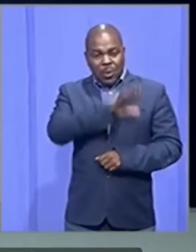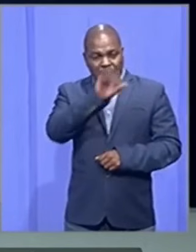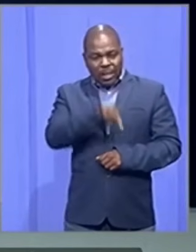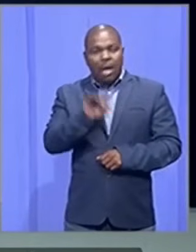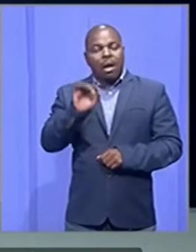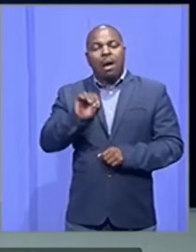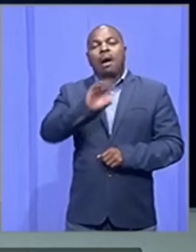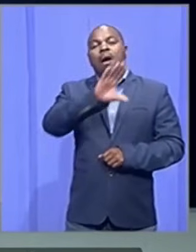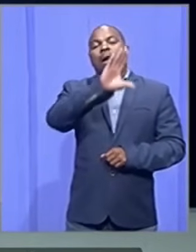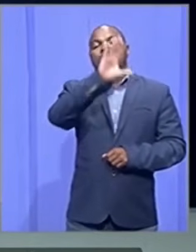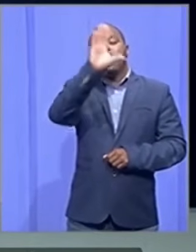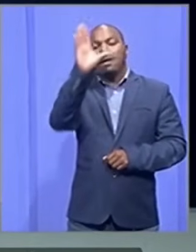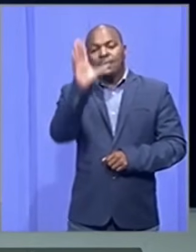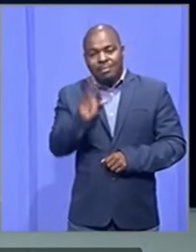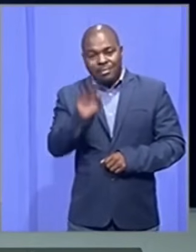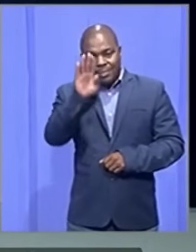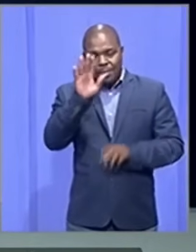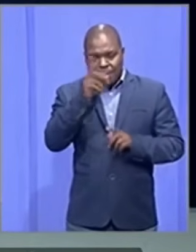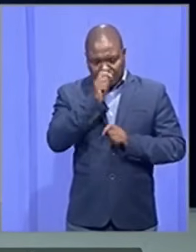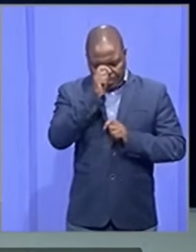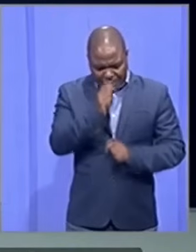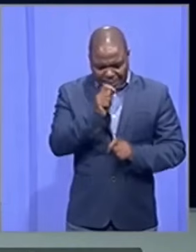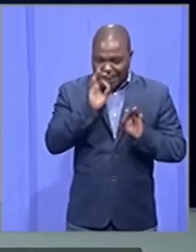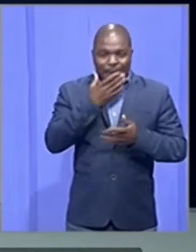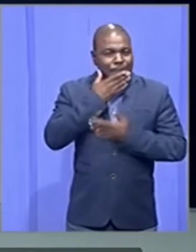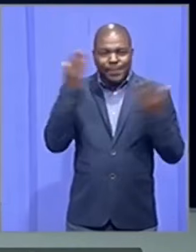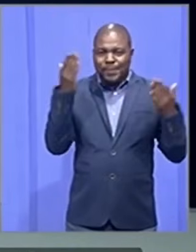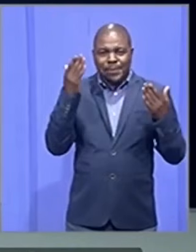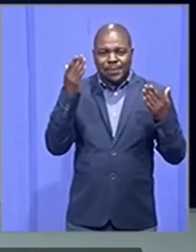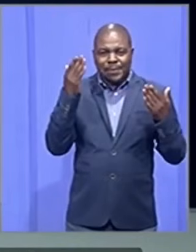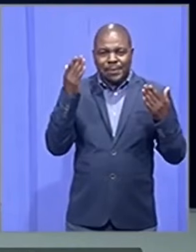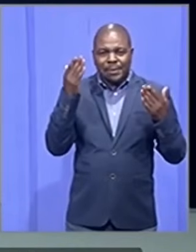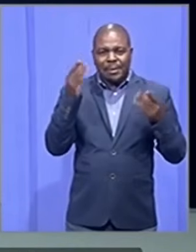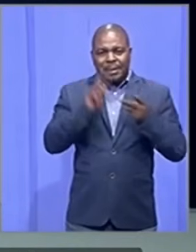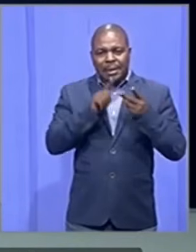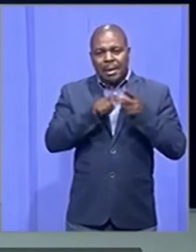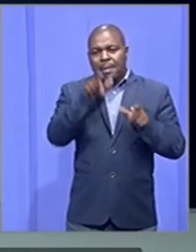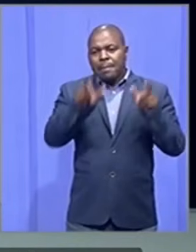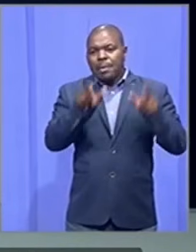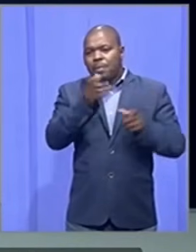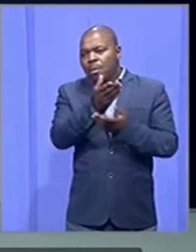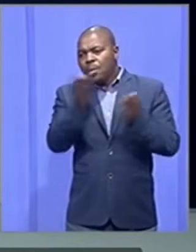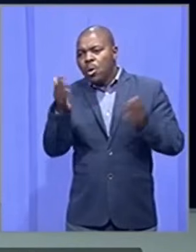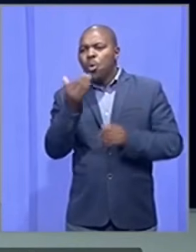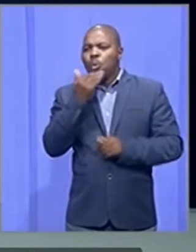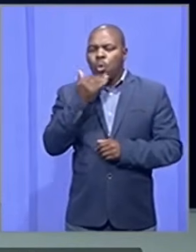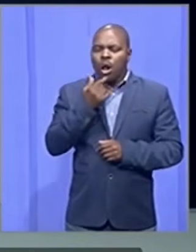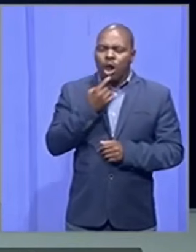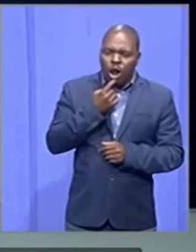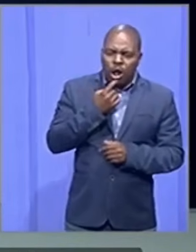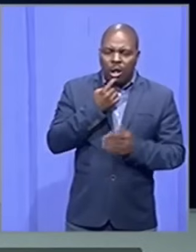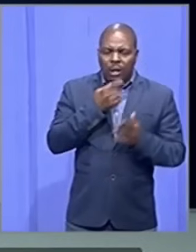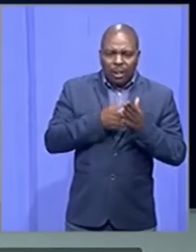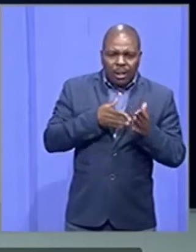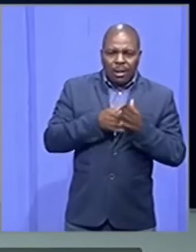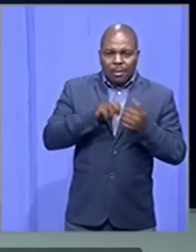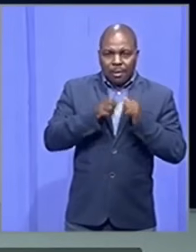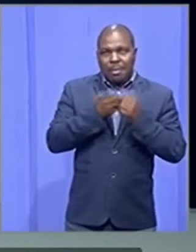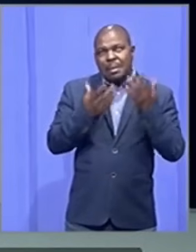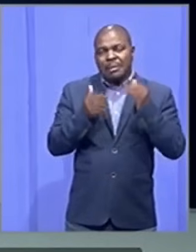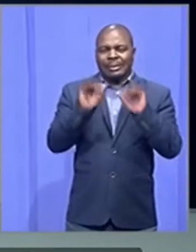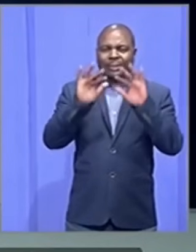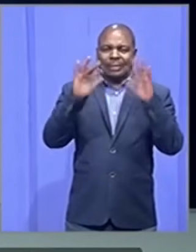but in Africa high recognized ha ke checka le hore batho be le mahwele a re ba kae Africa as a whole 10 million batho